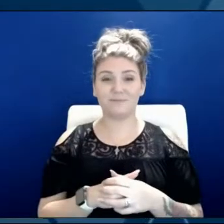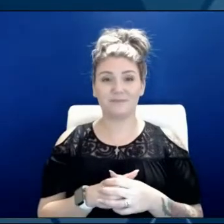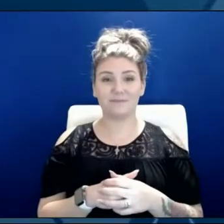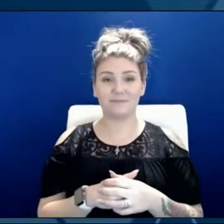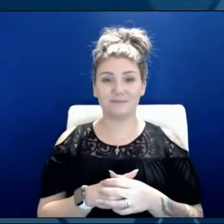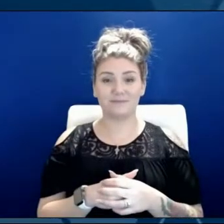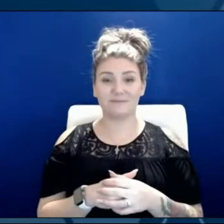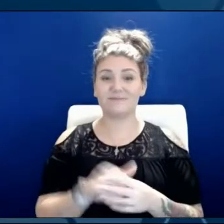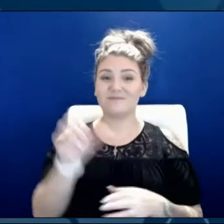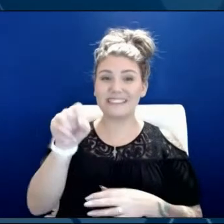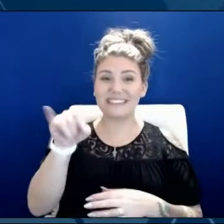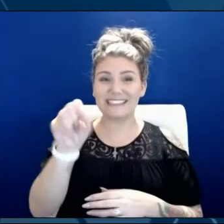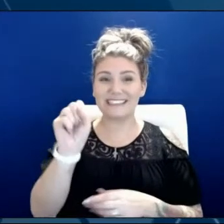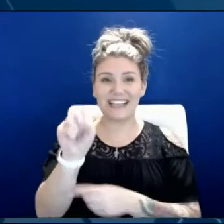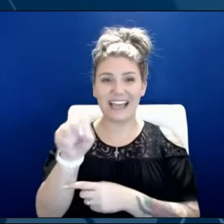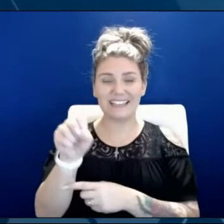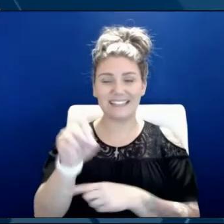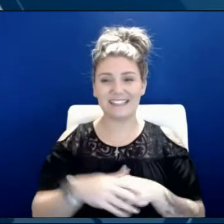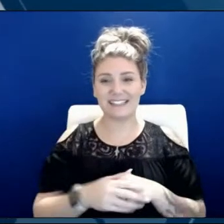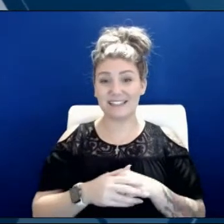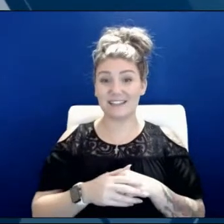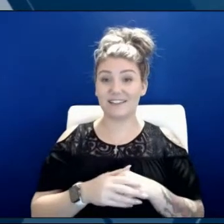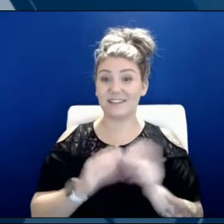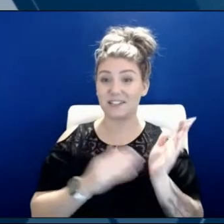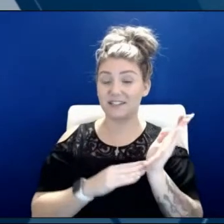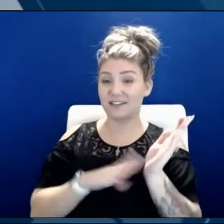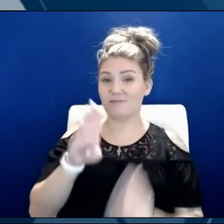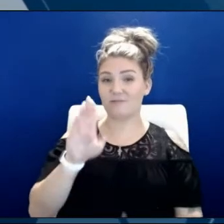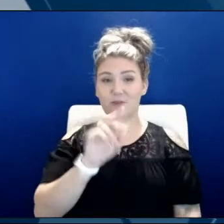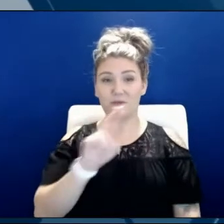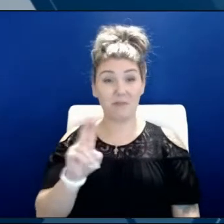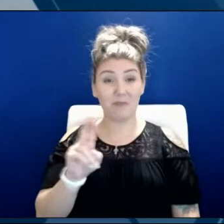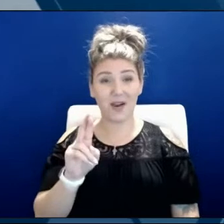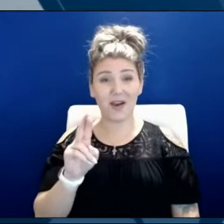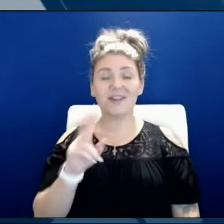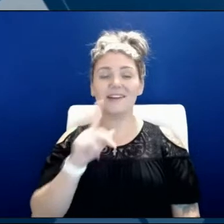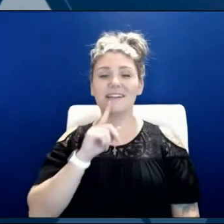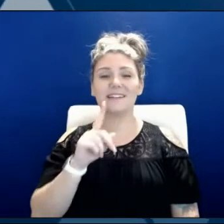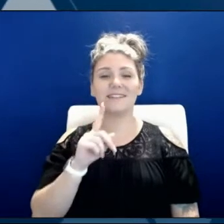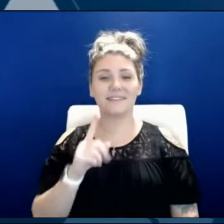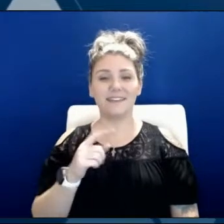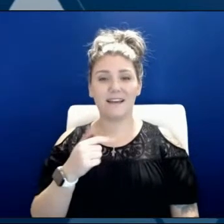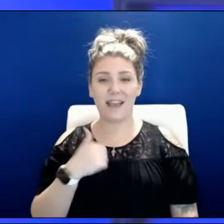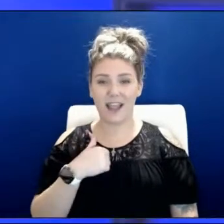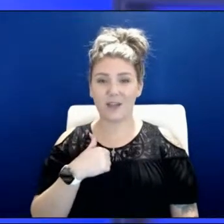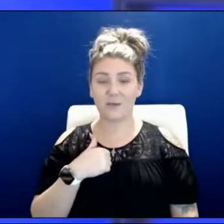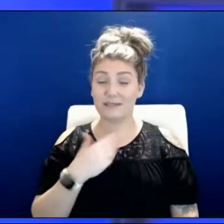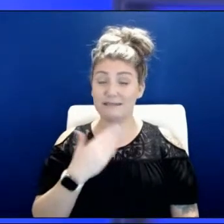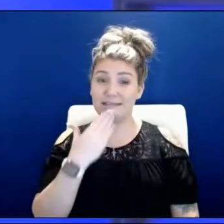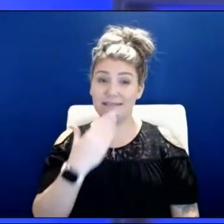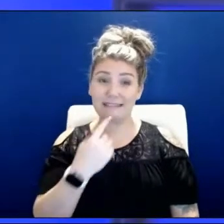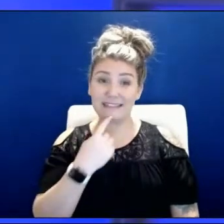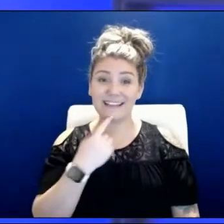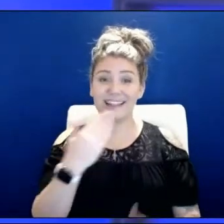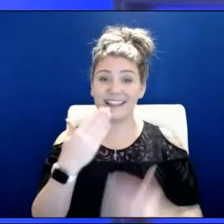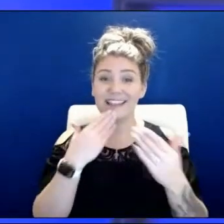Yes. Mm-hmm. Dr. Barr. Yeah, well, I just, I would say thanks for this